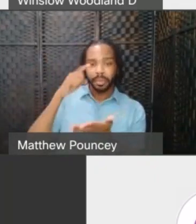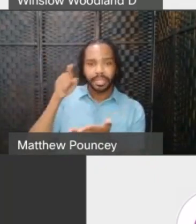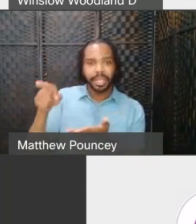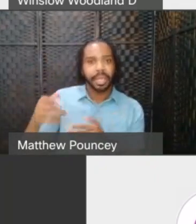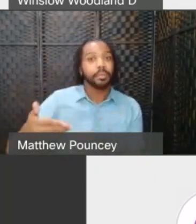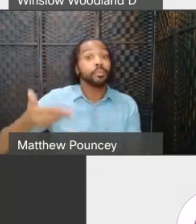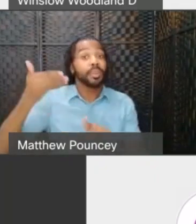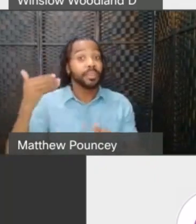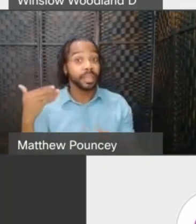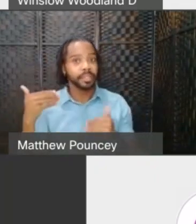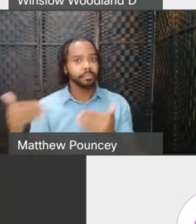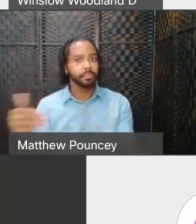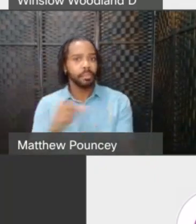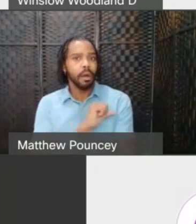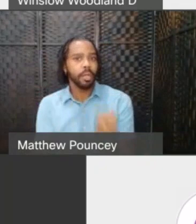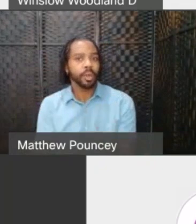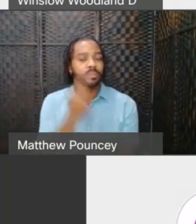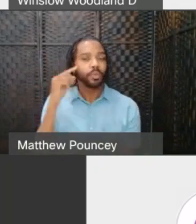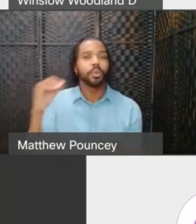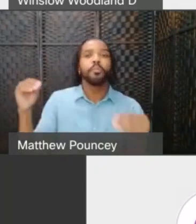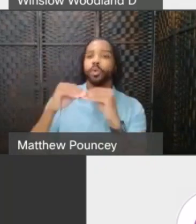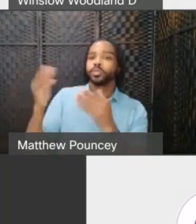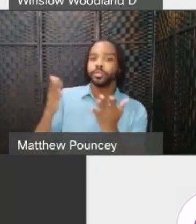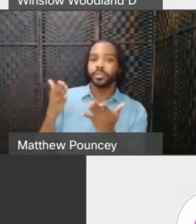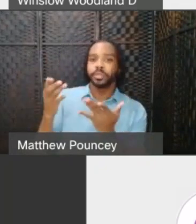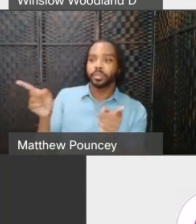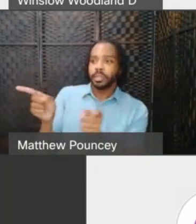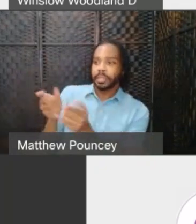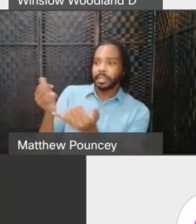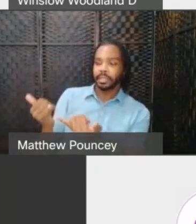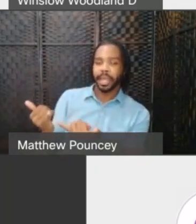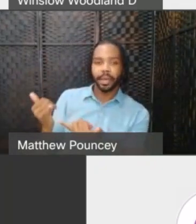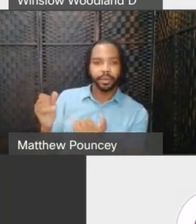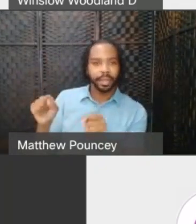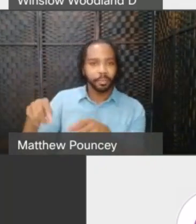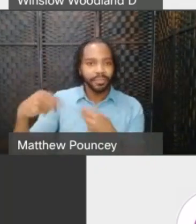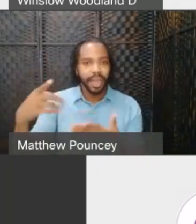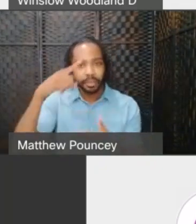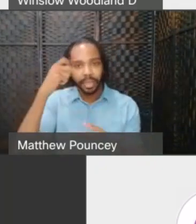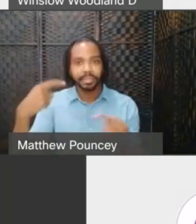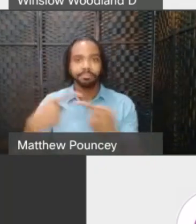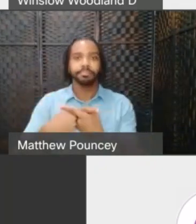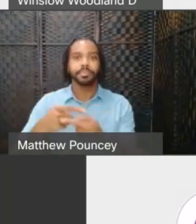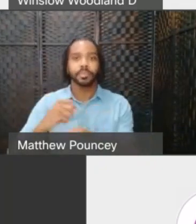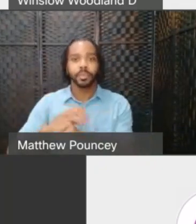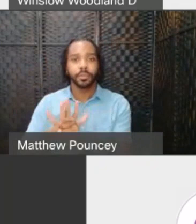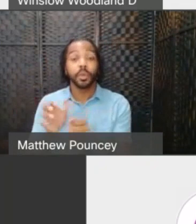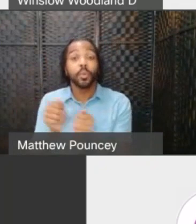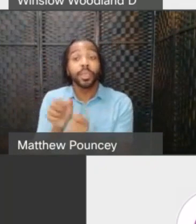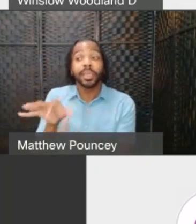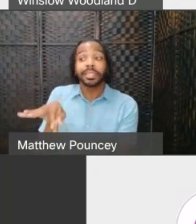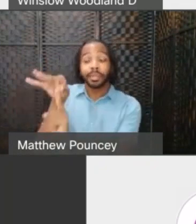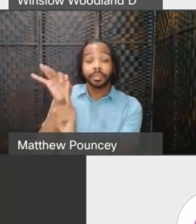been authorized for more services than they are now able to provide because of the pandemic, with the